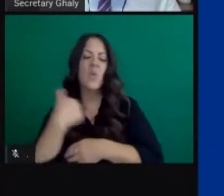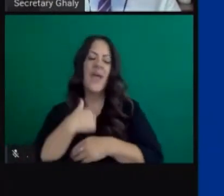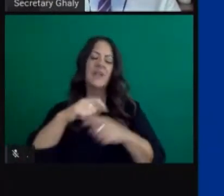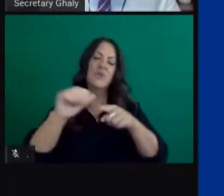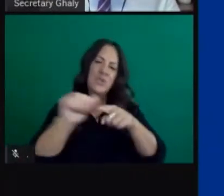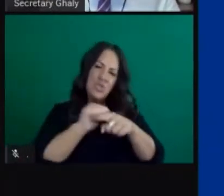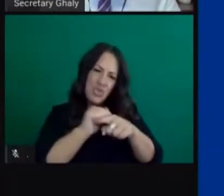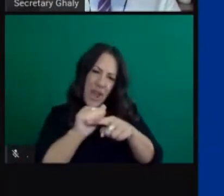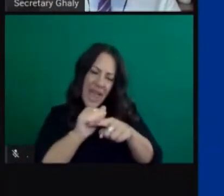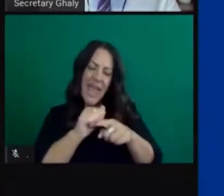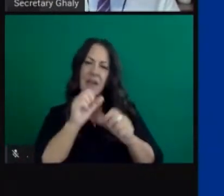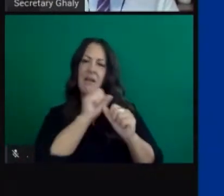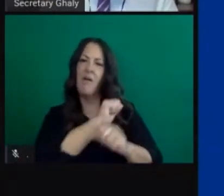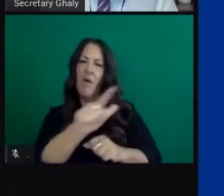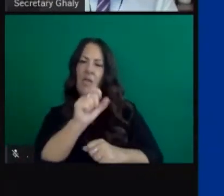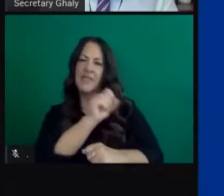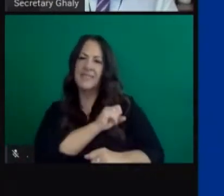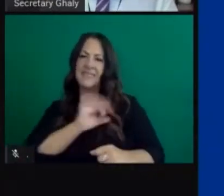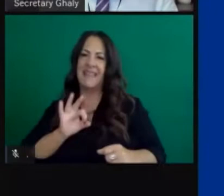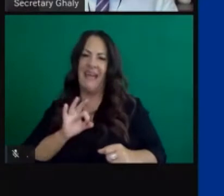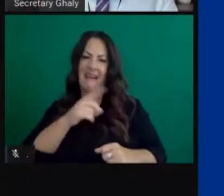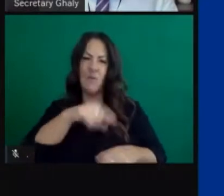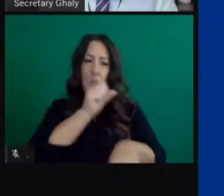real focus on infection control.